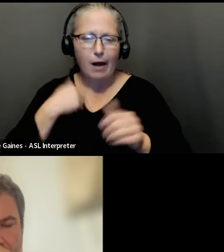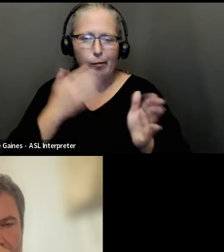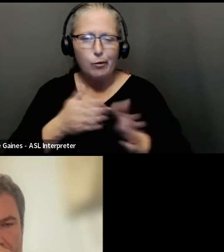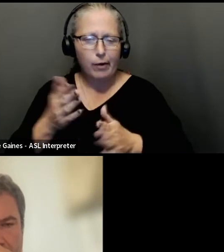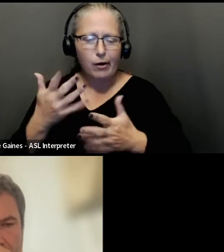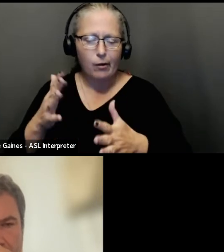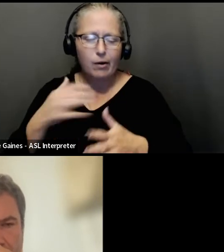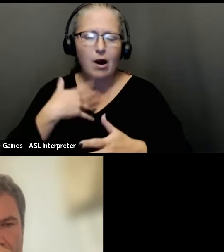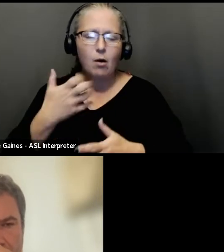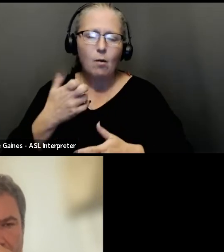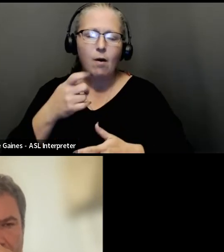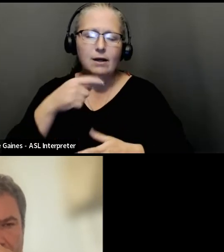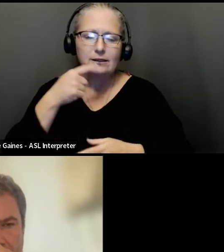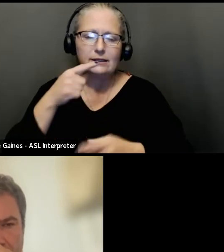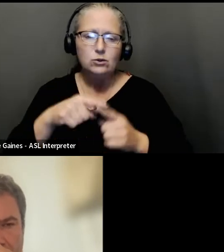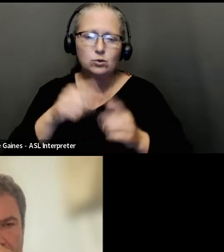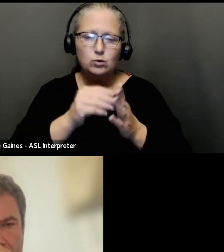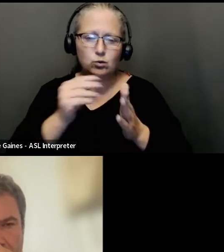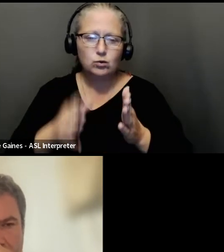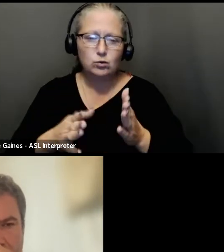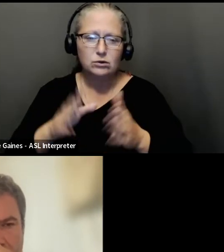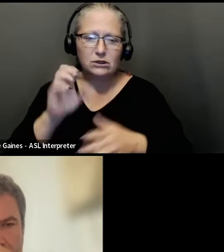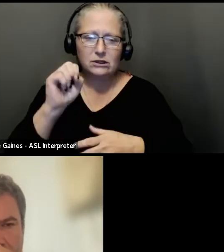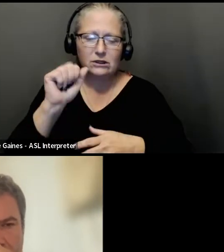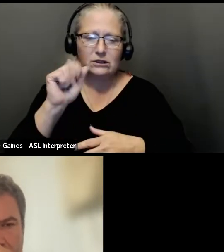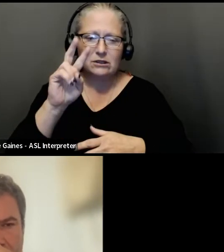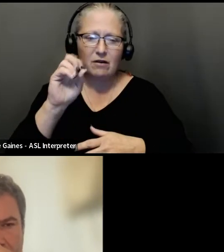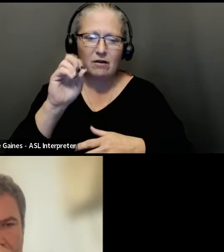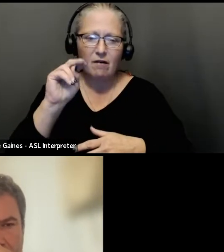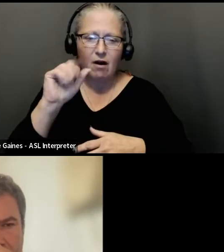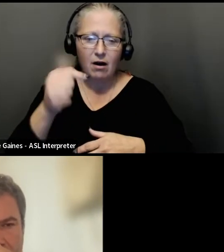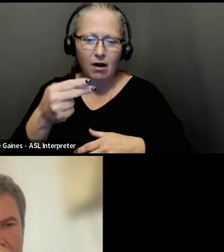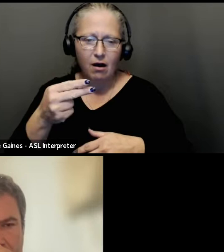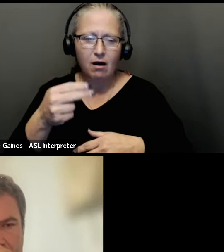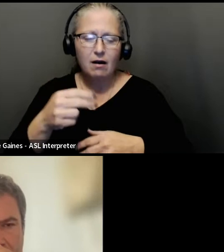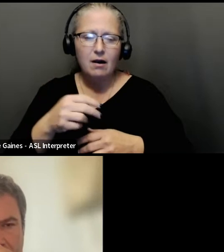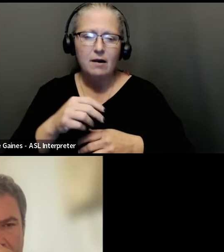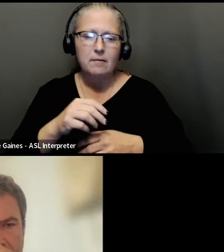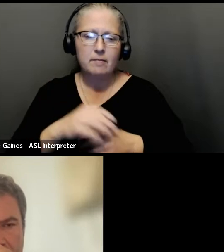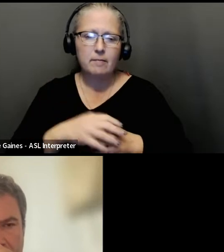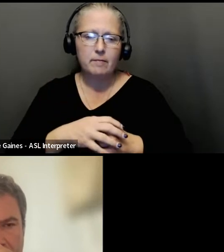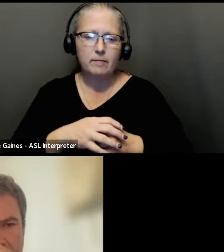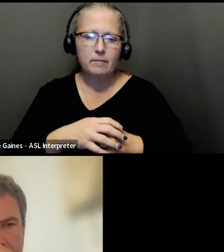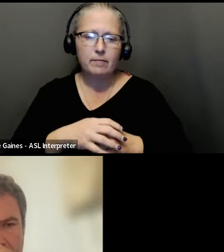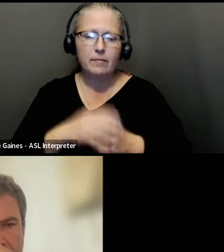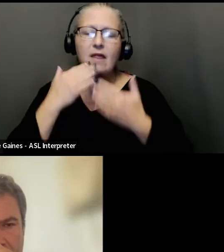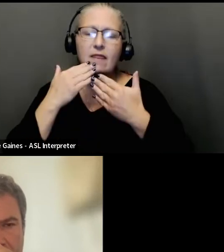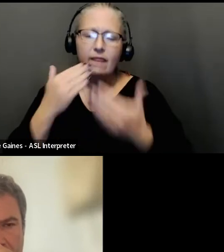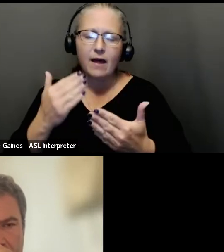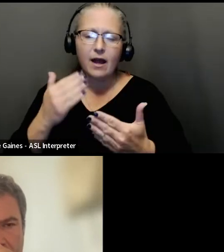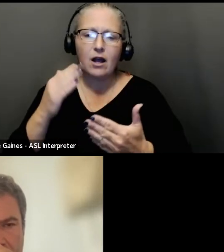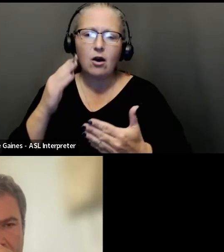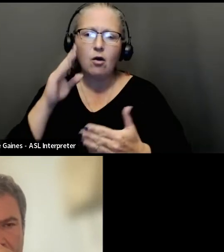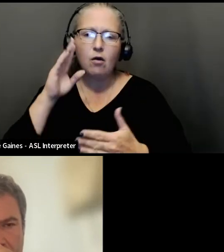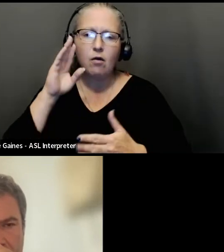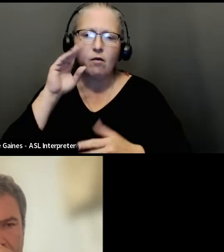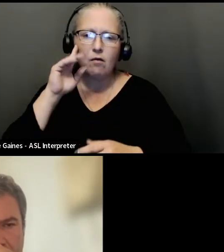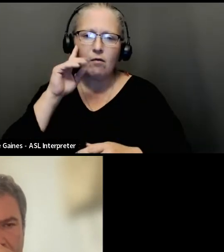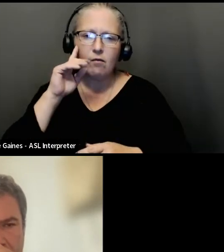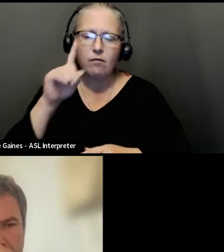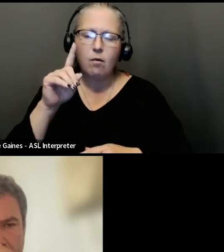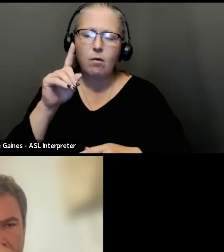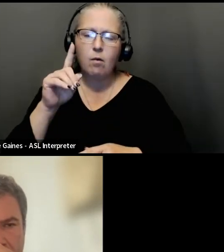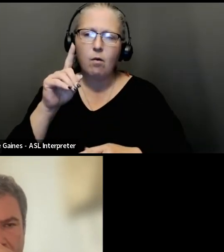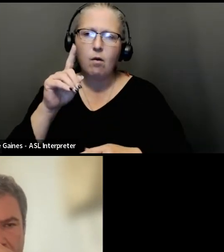I do want to say to the student, Savannah, I thank you for calling attention to what your